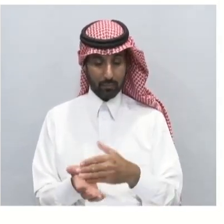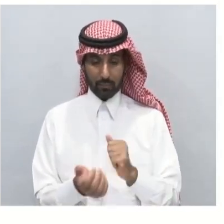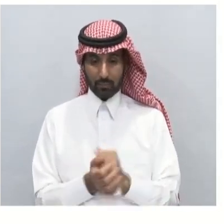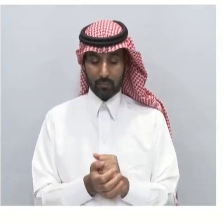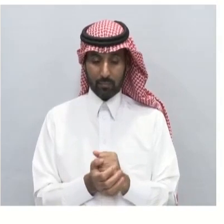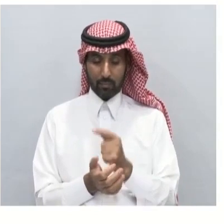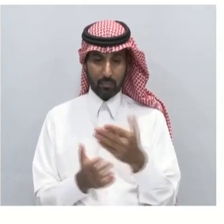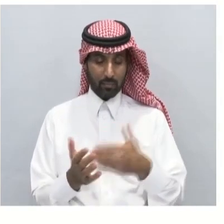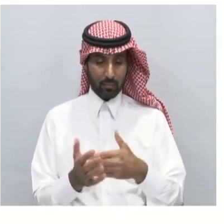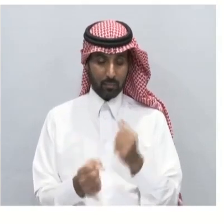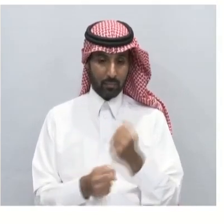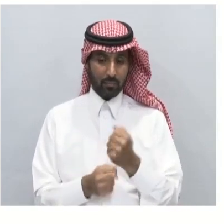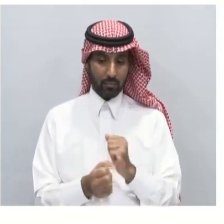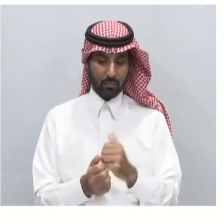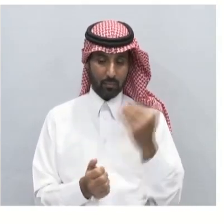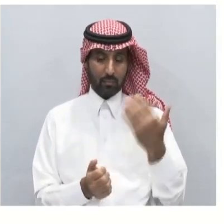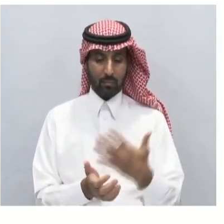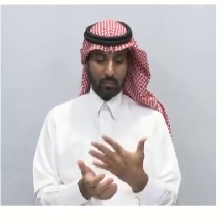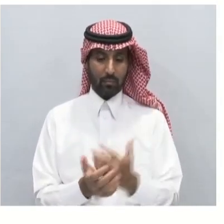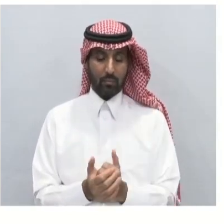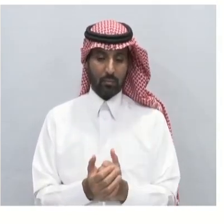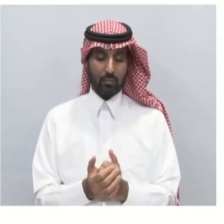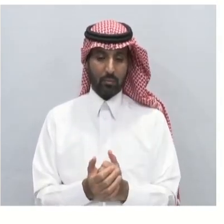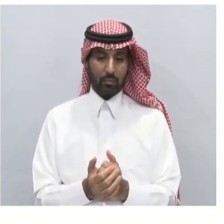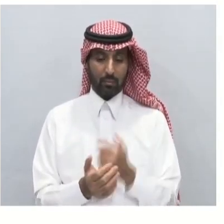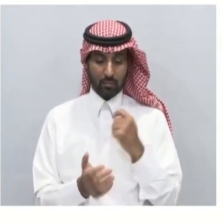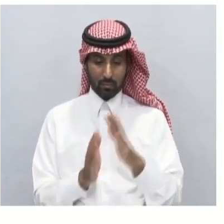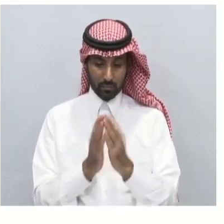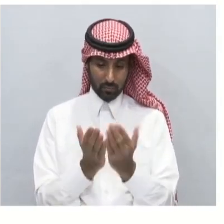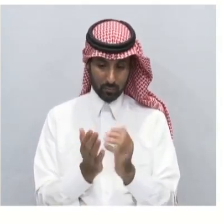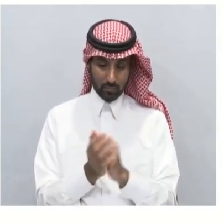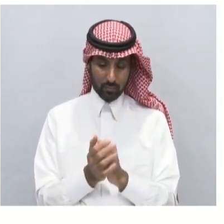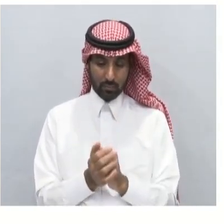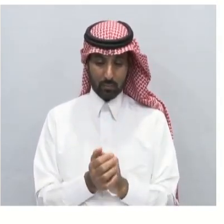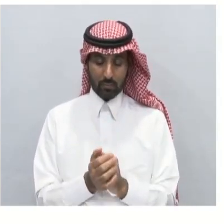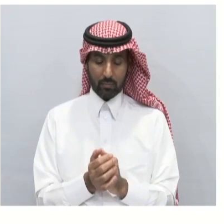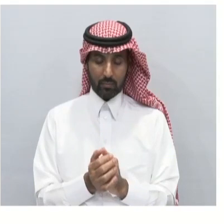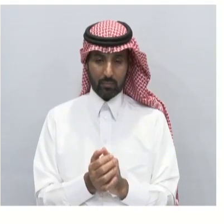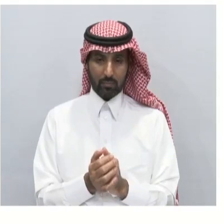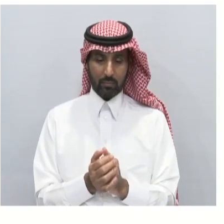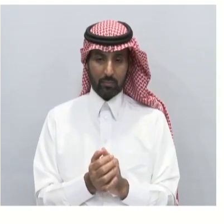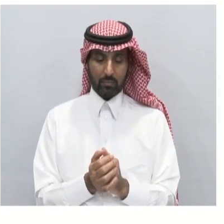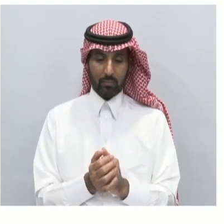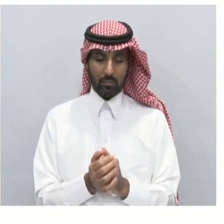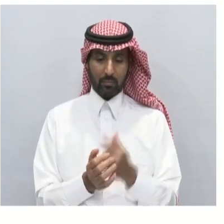For the list of verbs for today's lesson, please open your books, page 82. We have